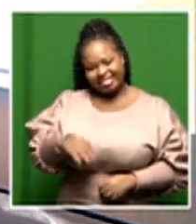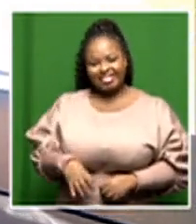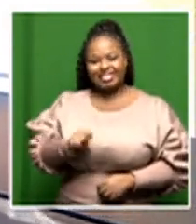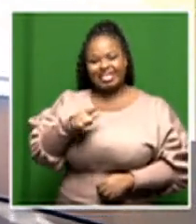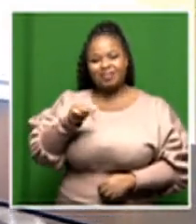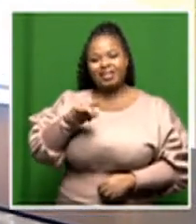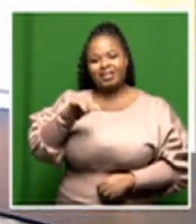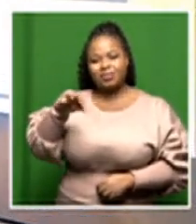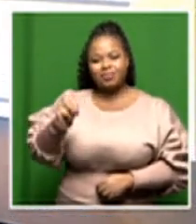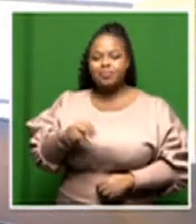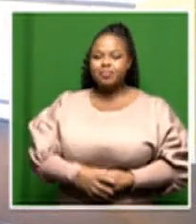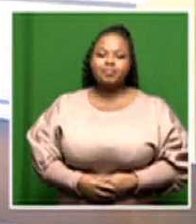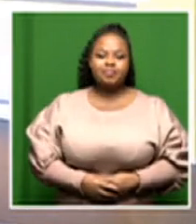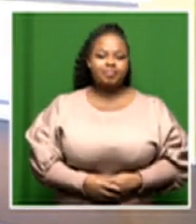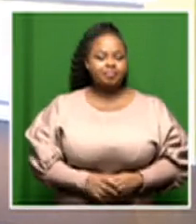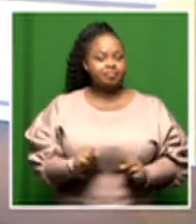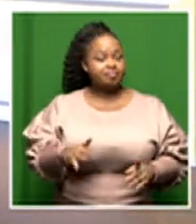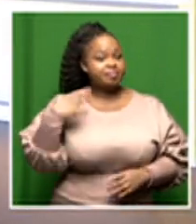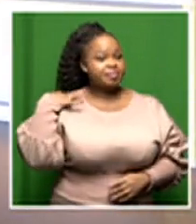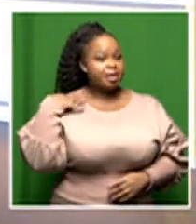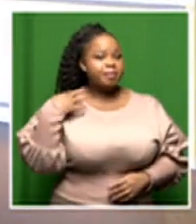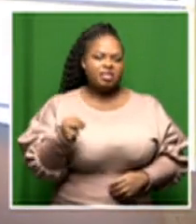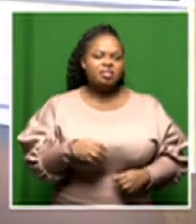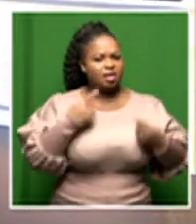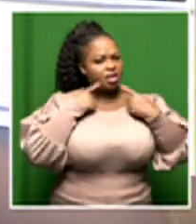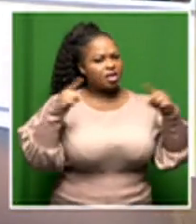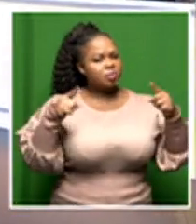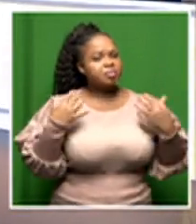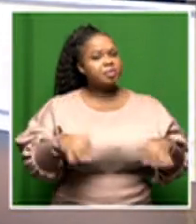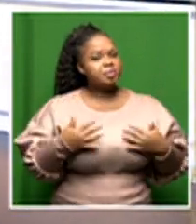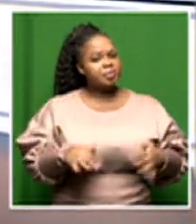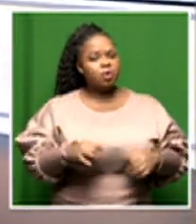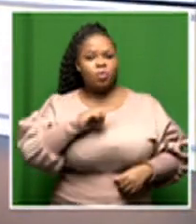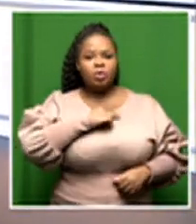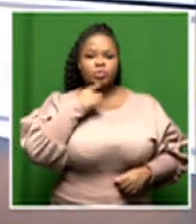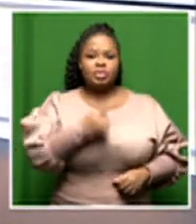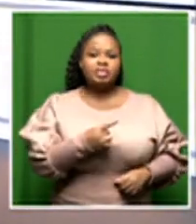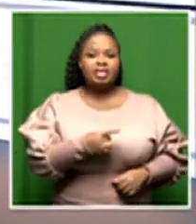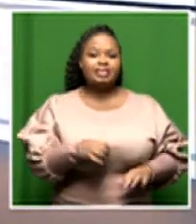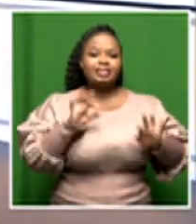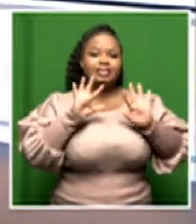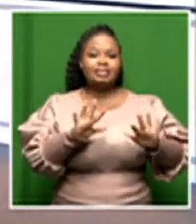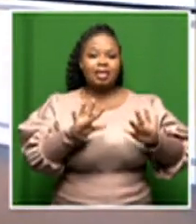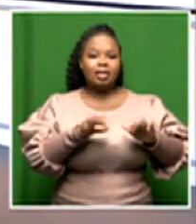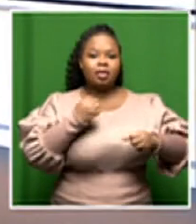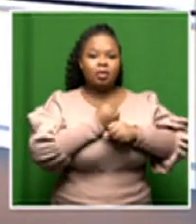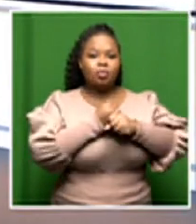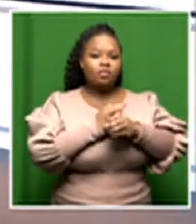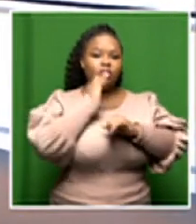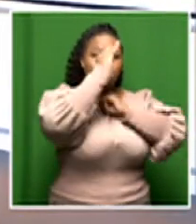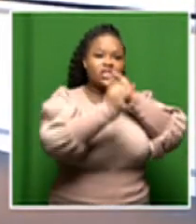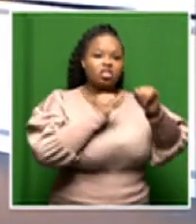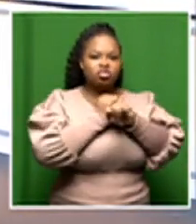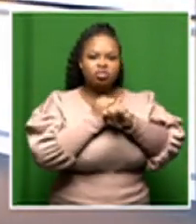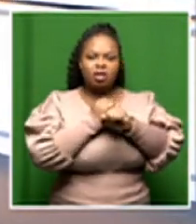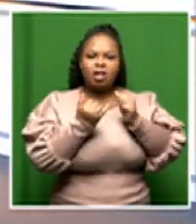to you, Minister. So, Minister, this quite a big announcement coming from you that 10 diplomatic relations are going to be shut for